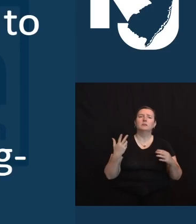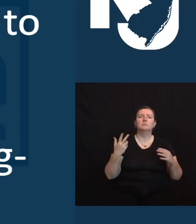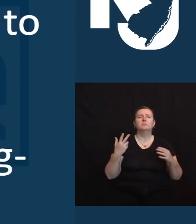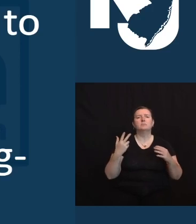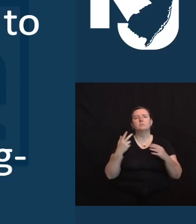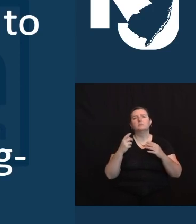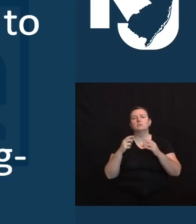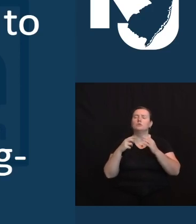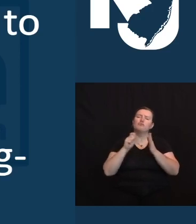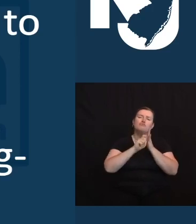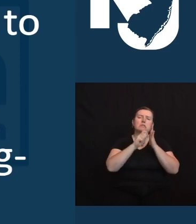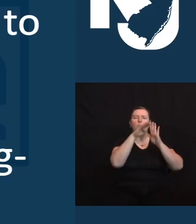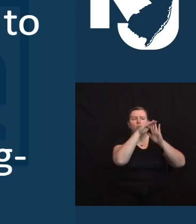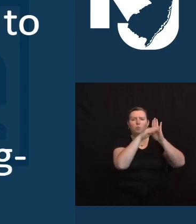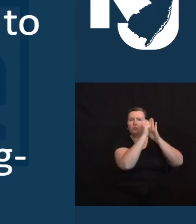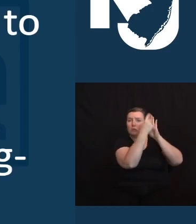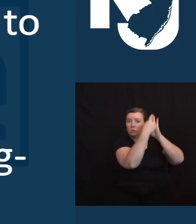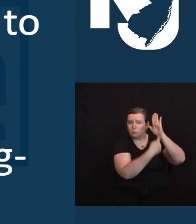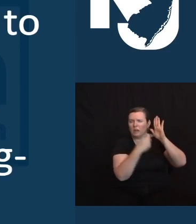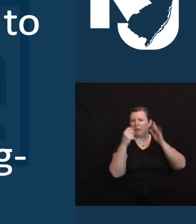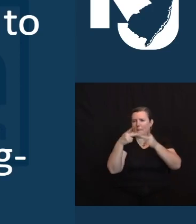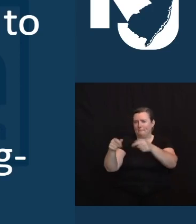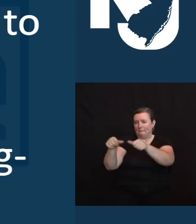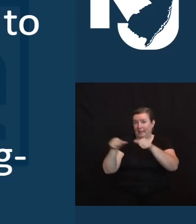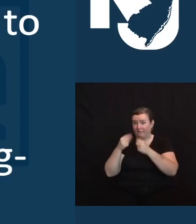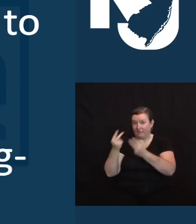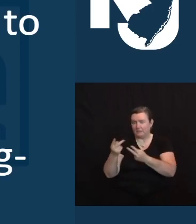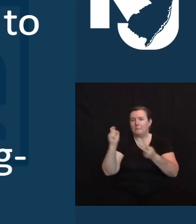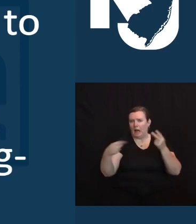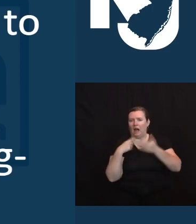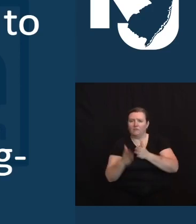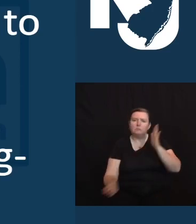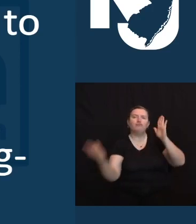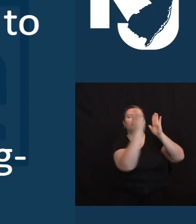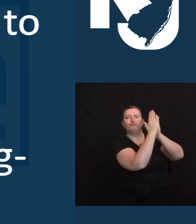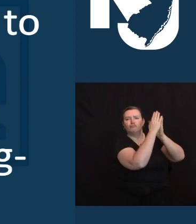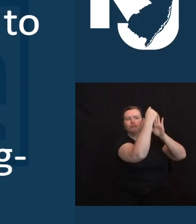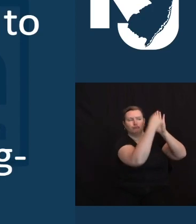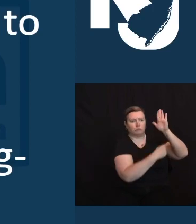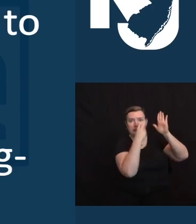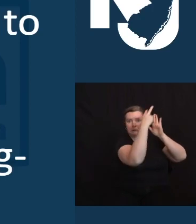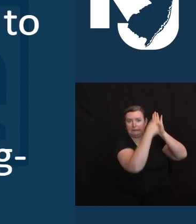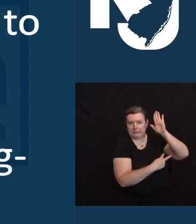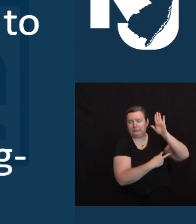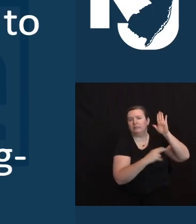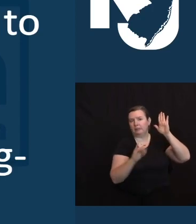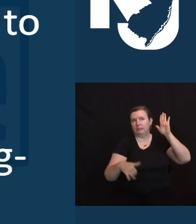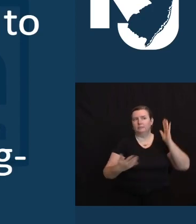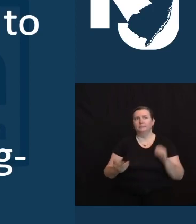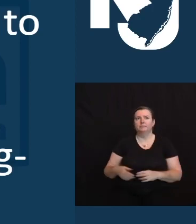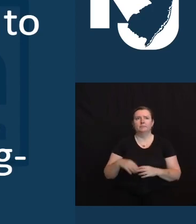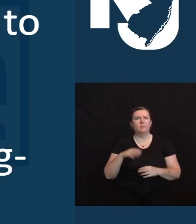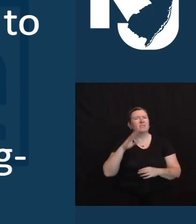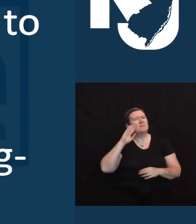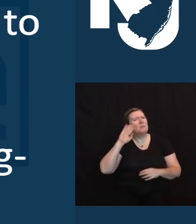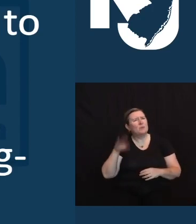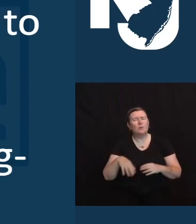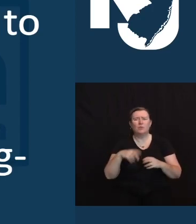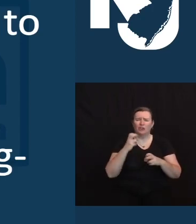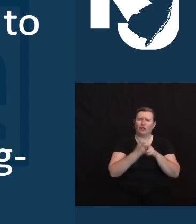occur. We know that this has been a trying time for the families of residents in these settings. However, as we've